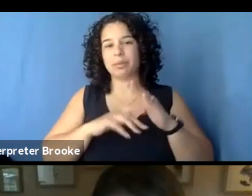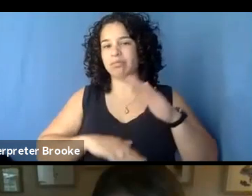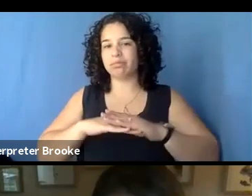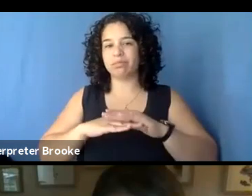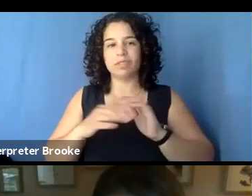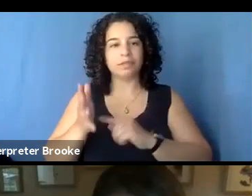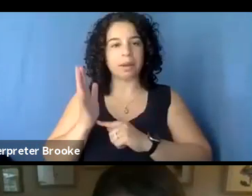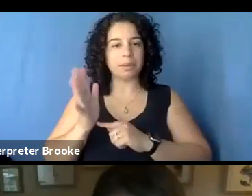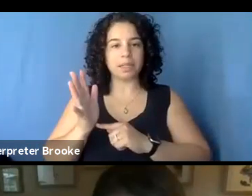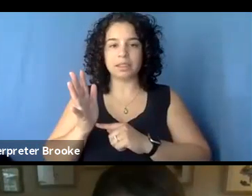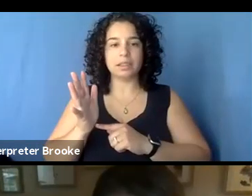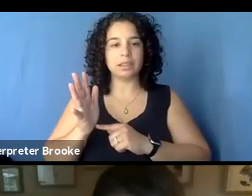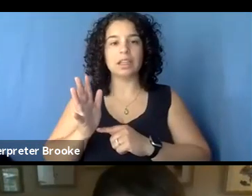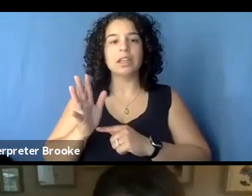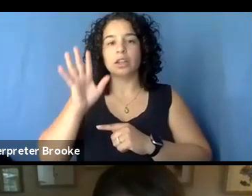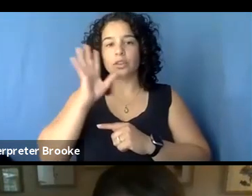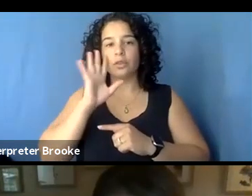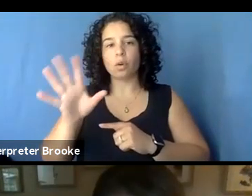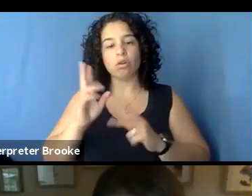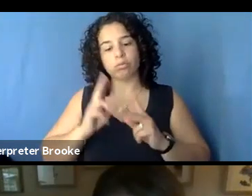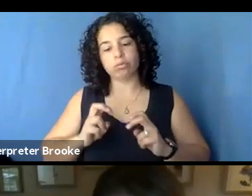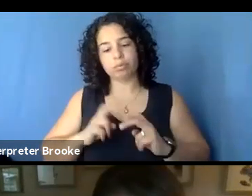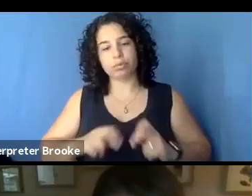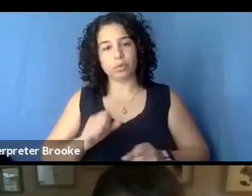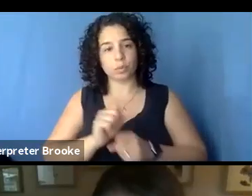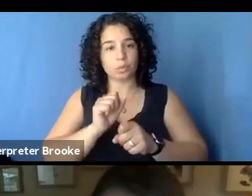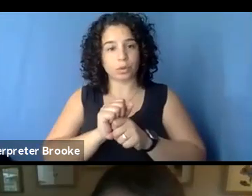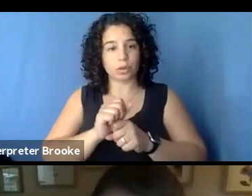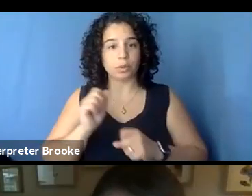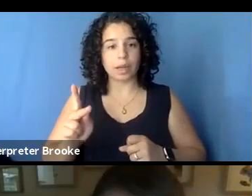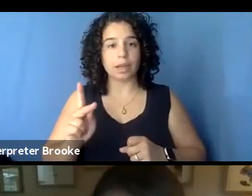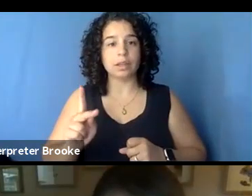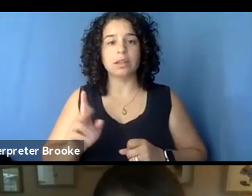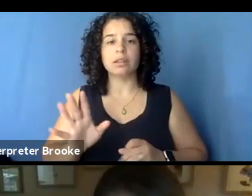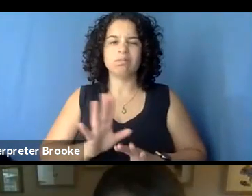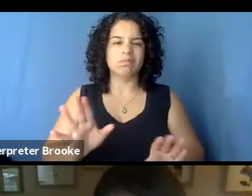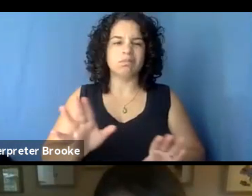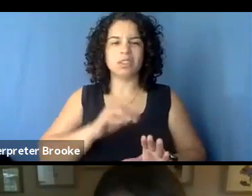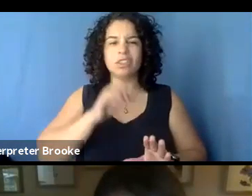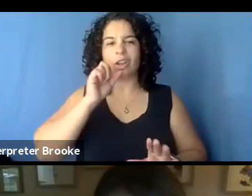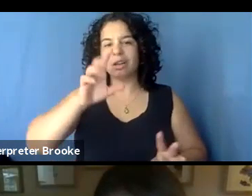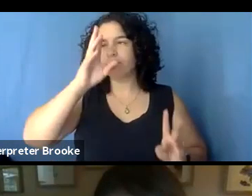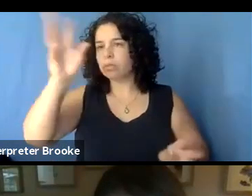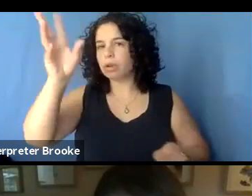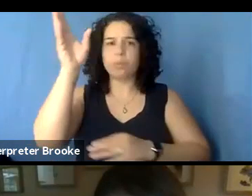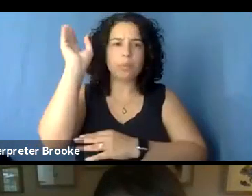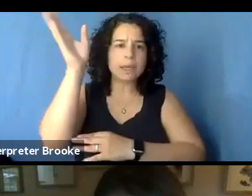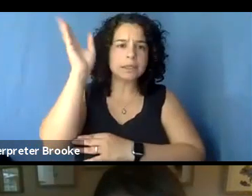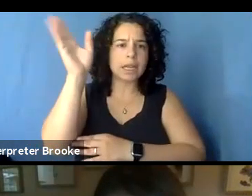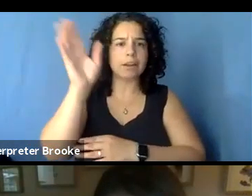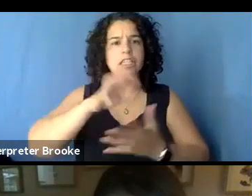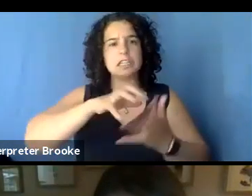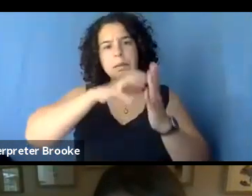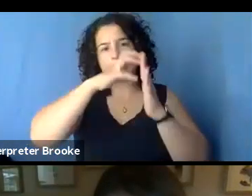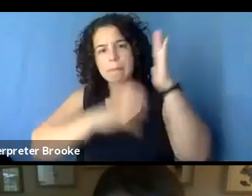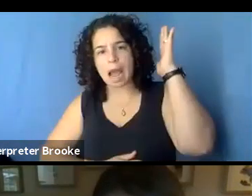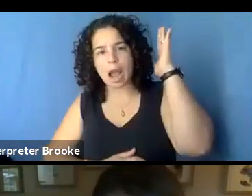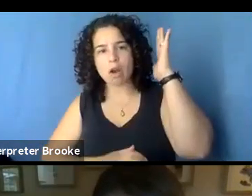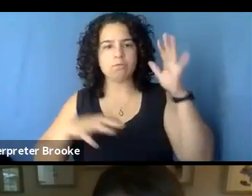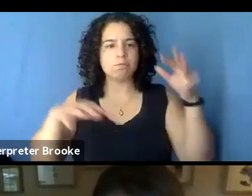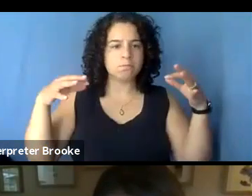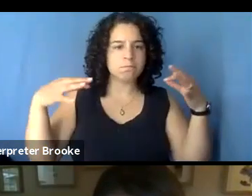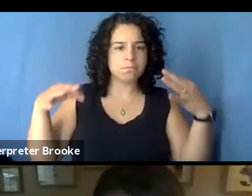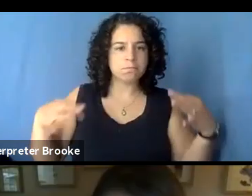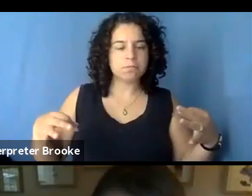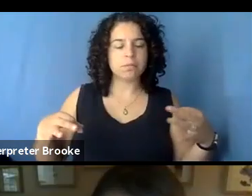5 minutes in which to do this work. So we're not writing a presentation or essay, although we can write. These can be